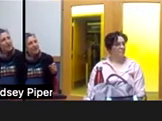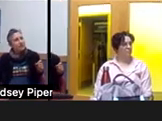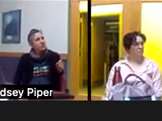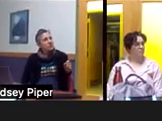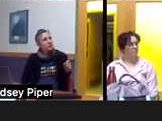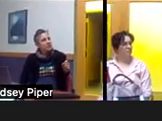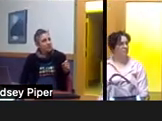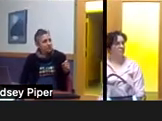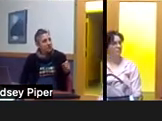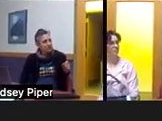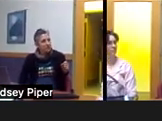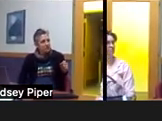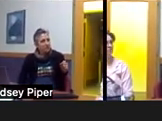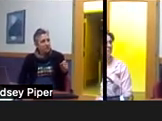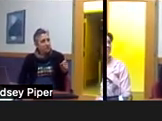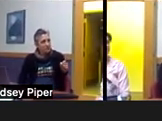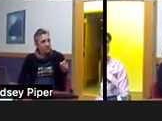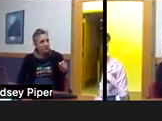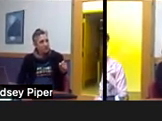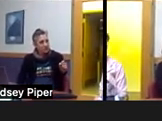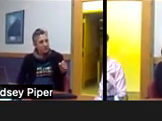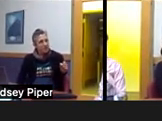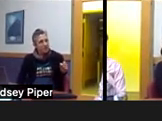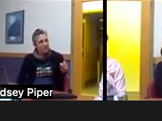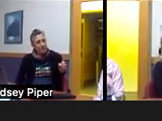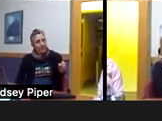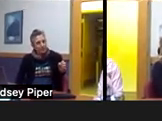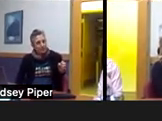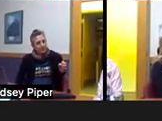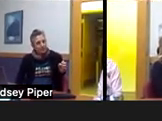And I'm happy to share my contact information too if people want to send questions.